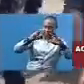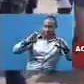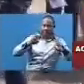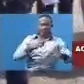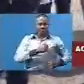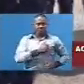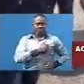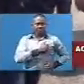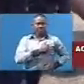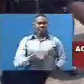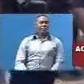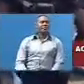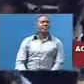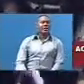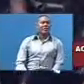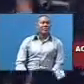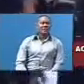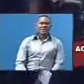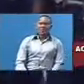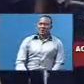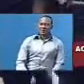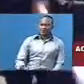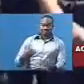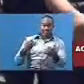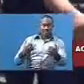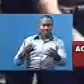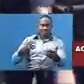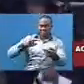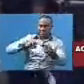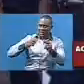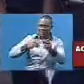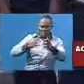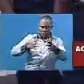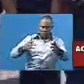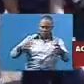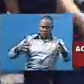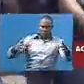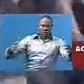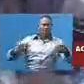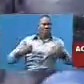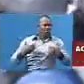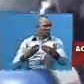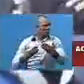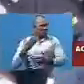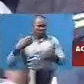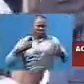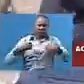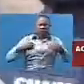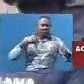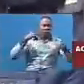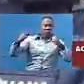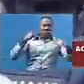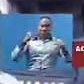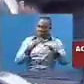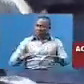unit. The IGP said, with the Ghanaian population's growing awareness of their right to demonstrate, it is crucial for the service to